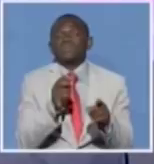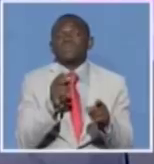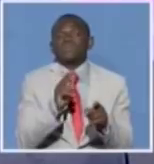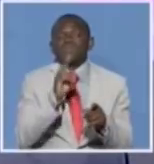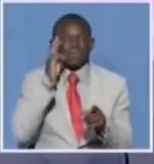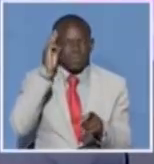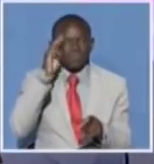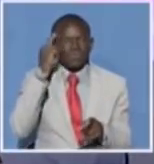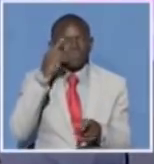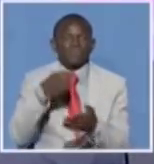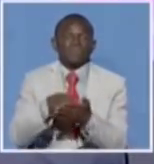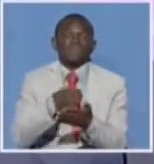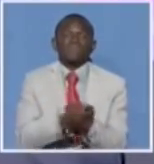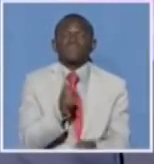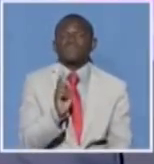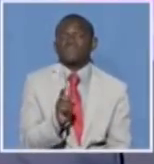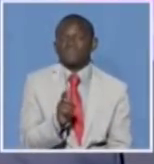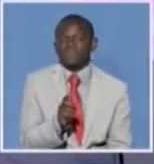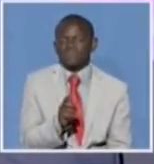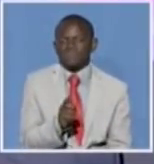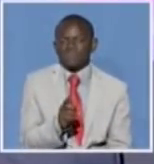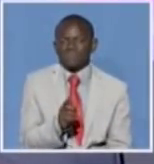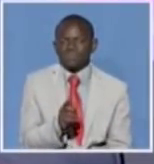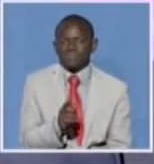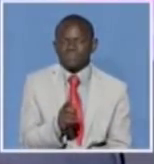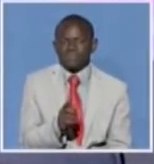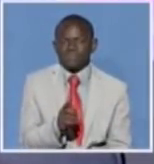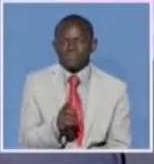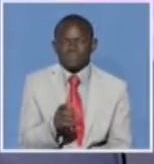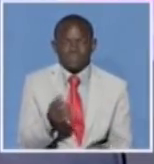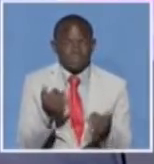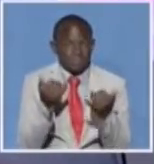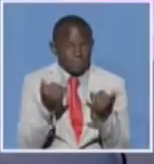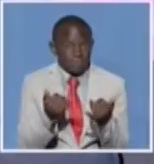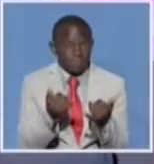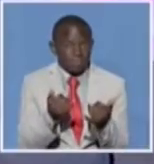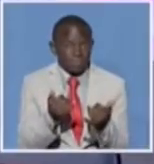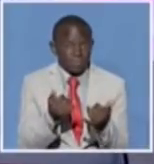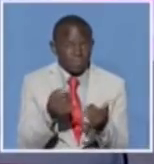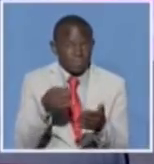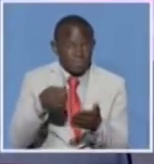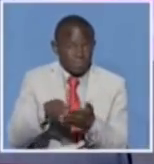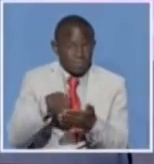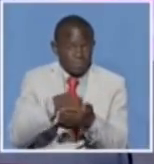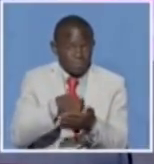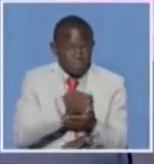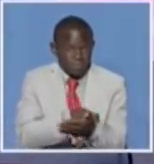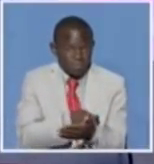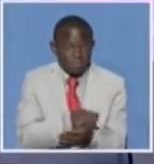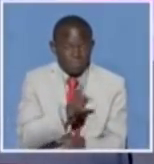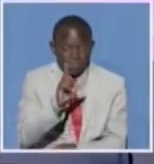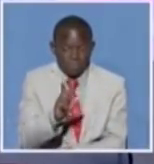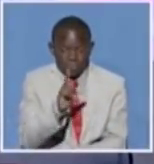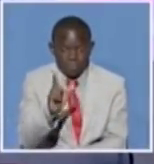leakages, when these papers that we produce, the certificates that we produced, are